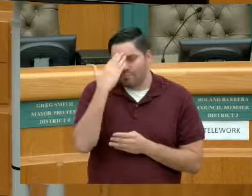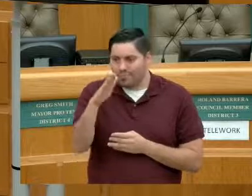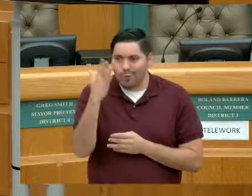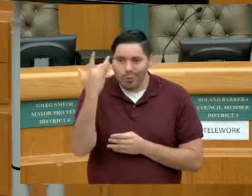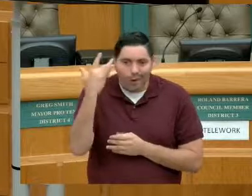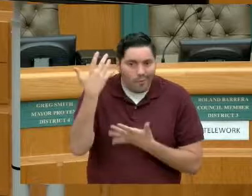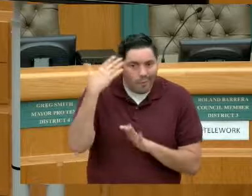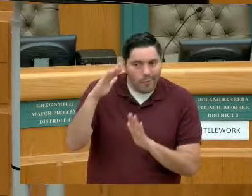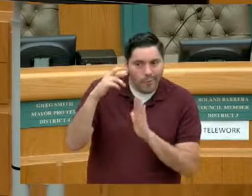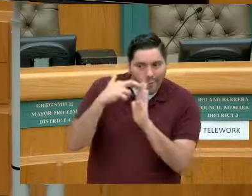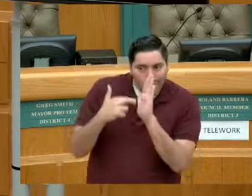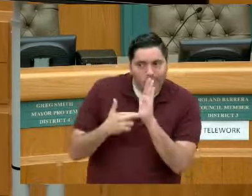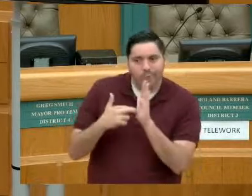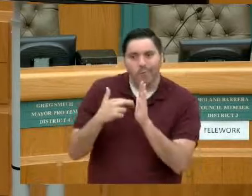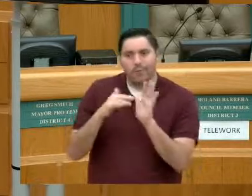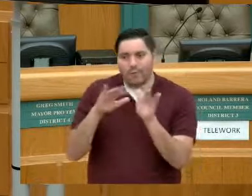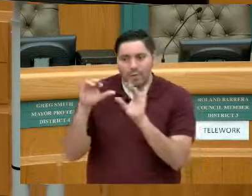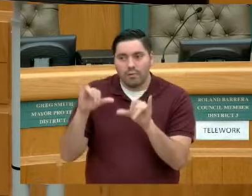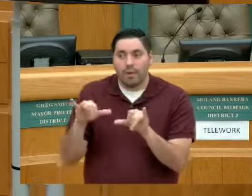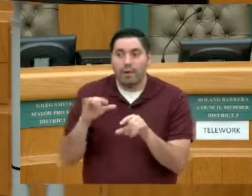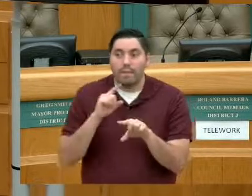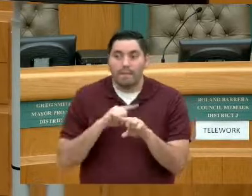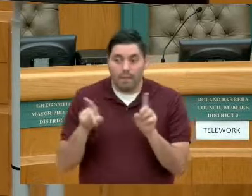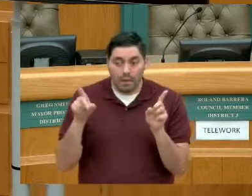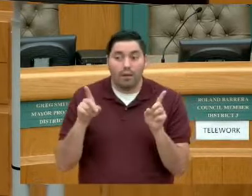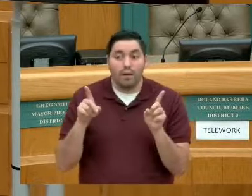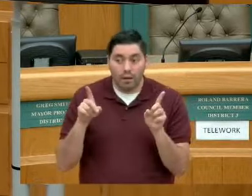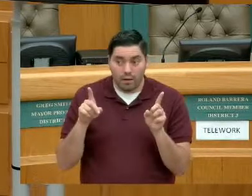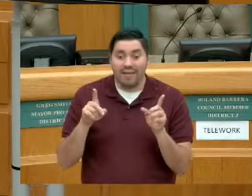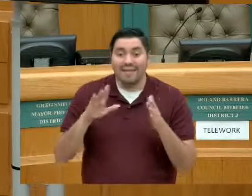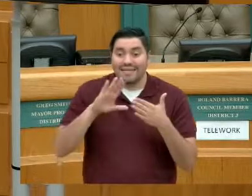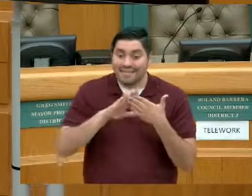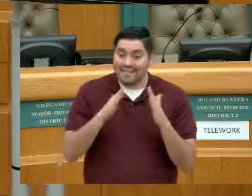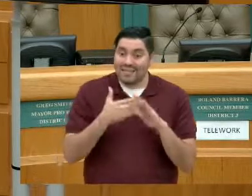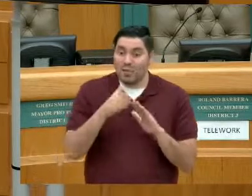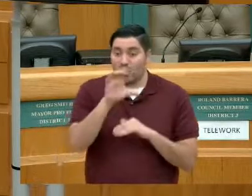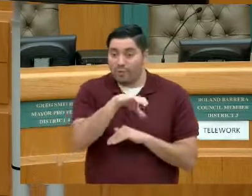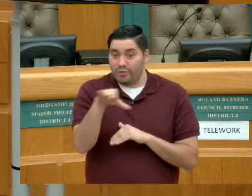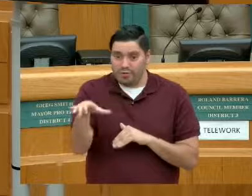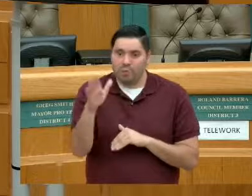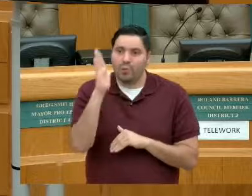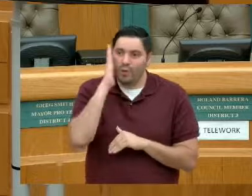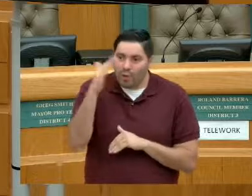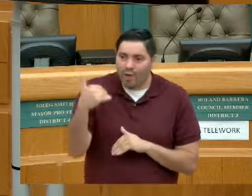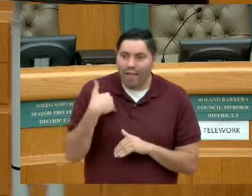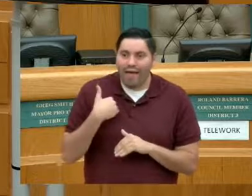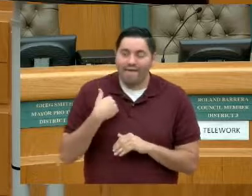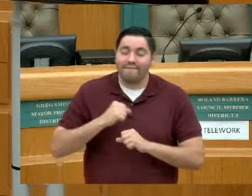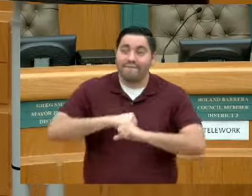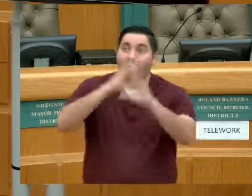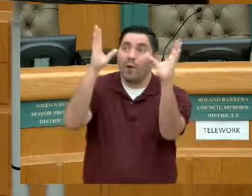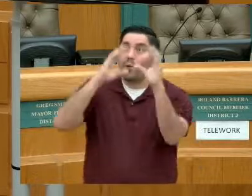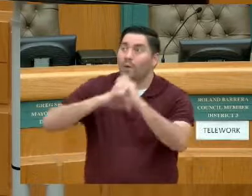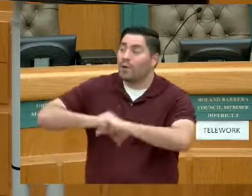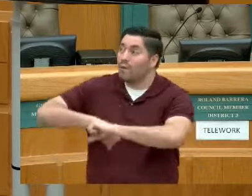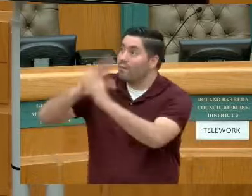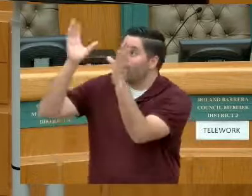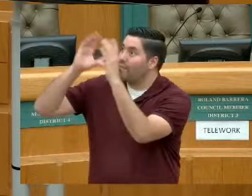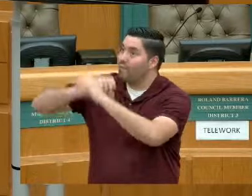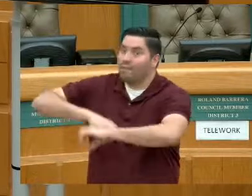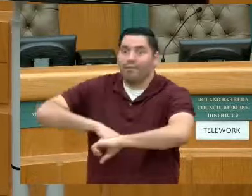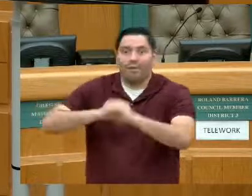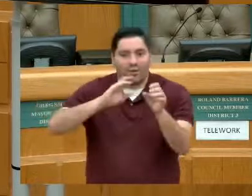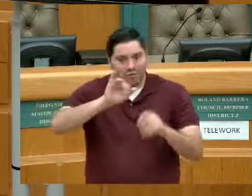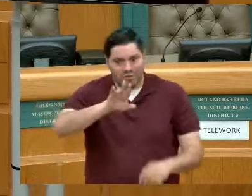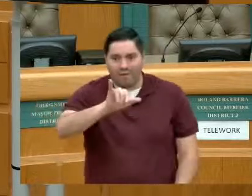the celebrations are going to be because we really don't know what the rules and regulations are going to be, but I can assure you on behalf of the City of Corpus Christi, we